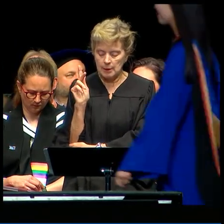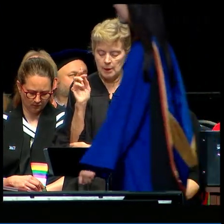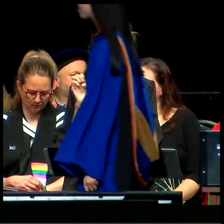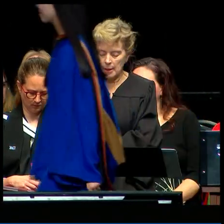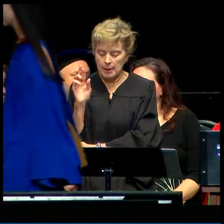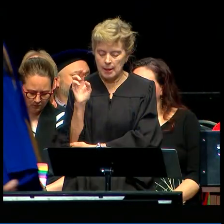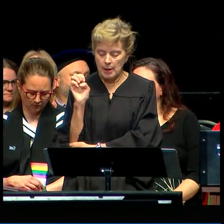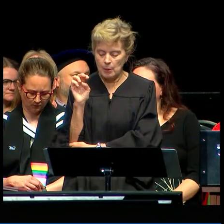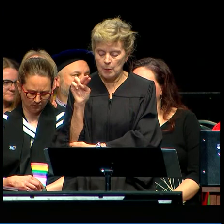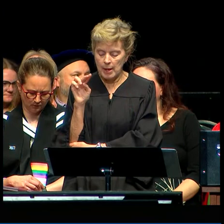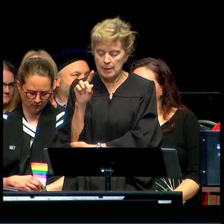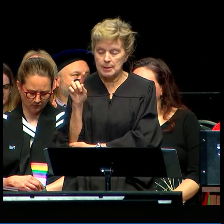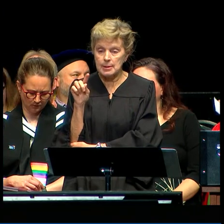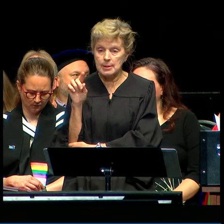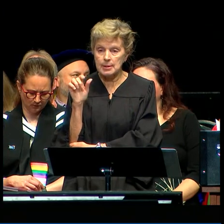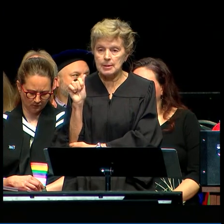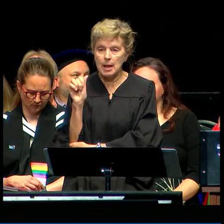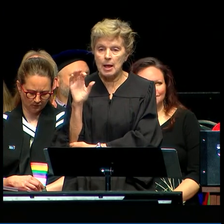Karenza Cheng.